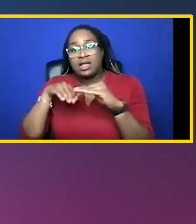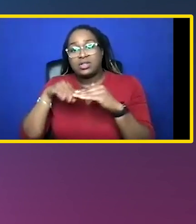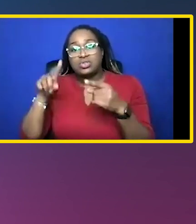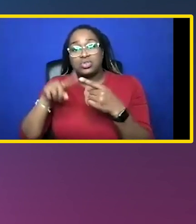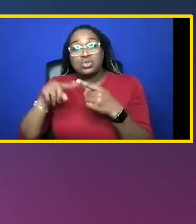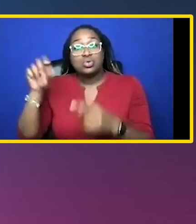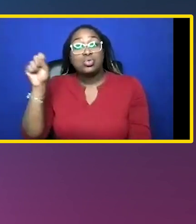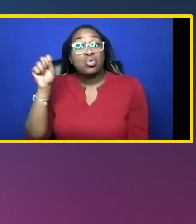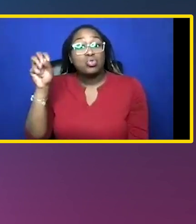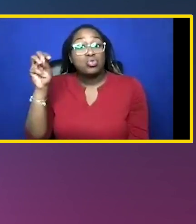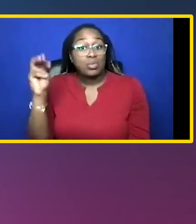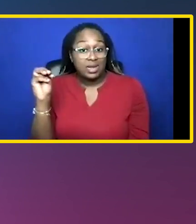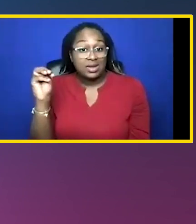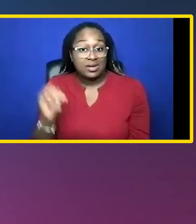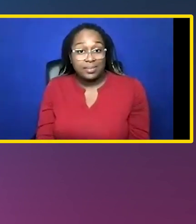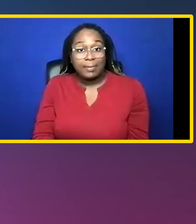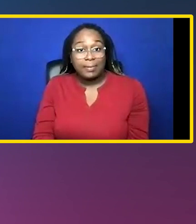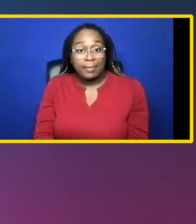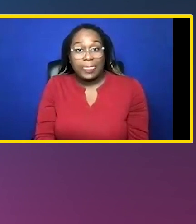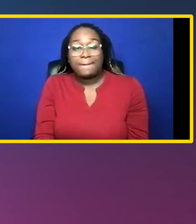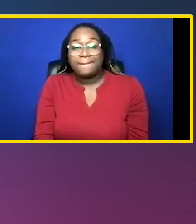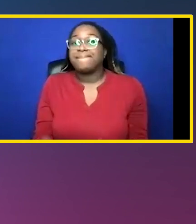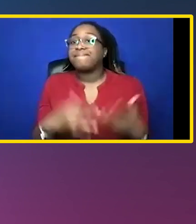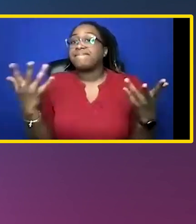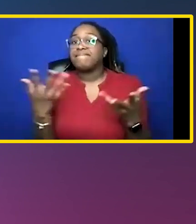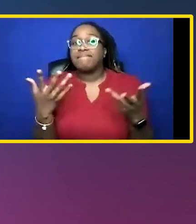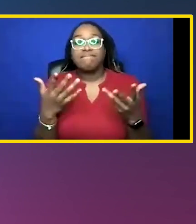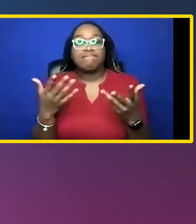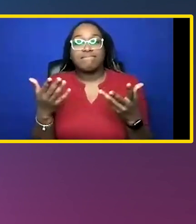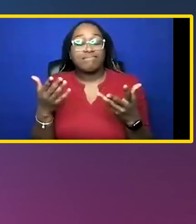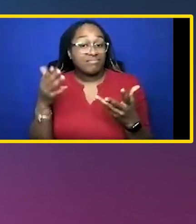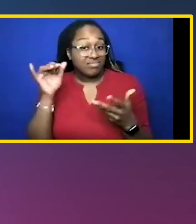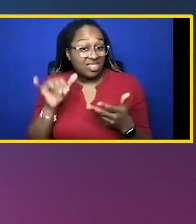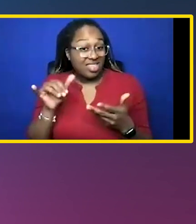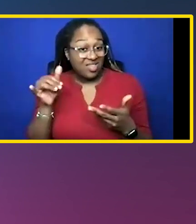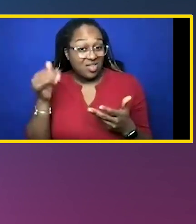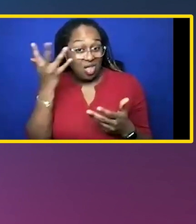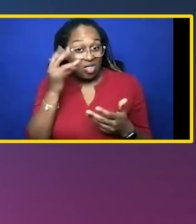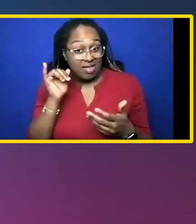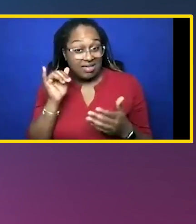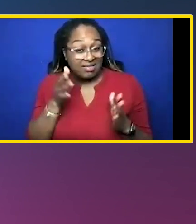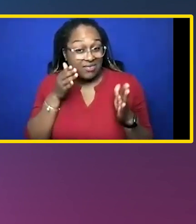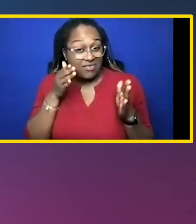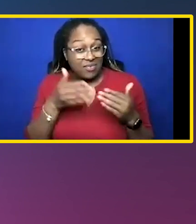social media. What's the path forward? Do you think it's something like this?